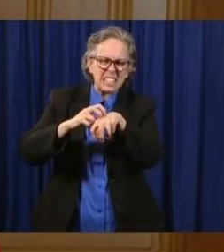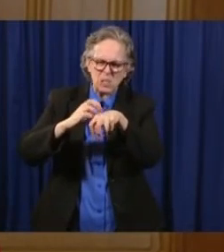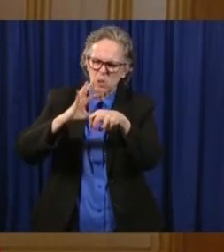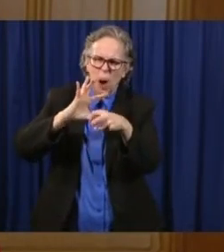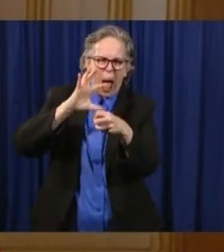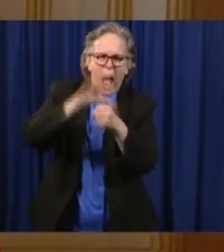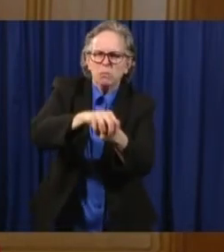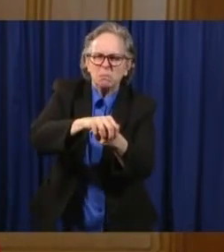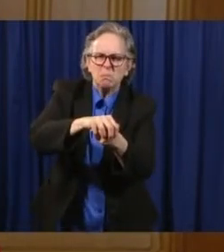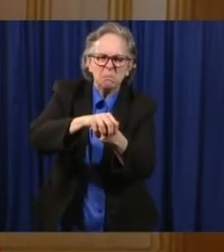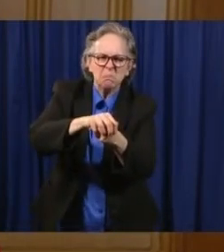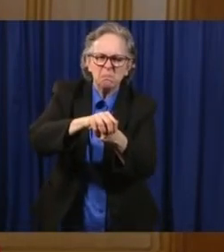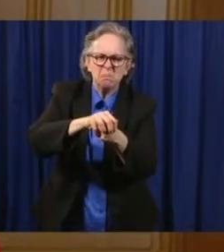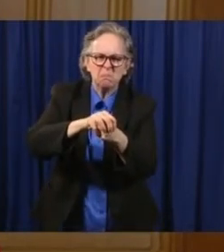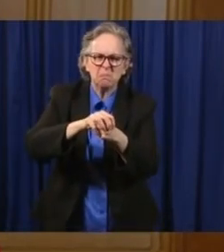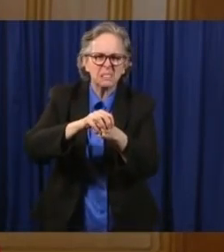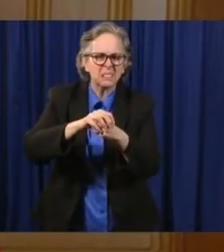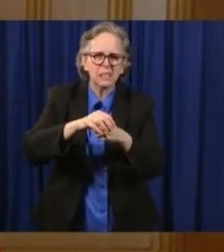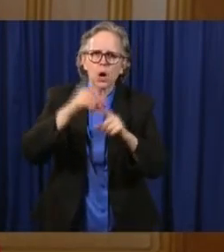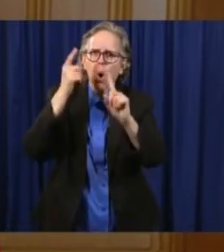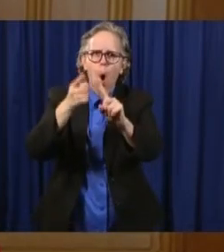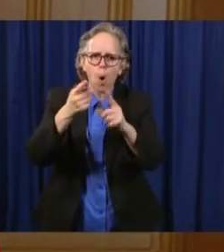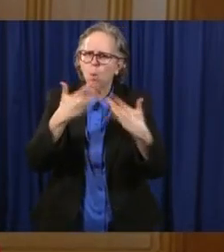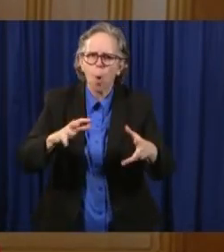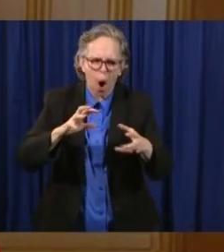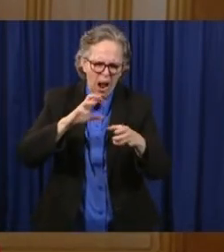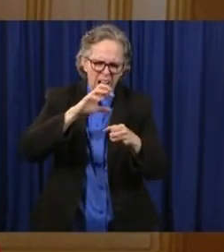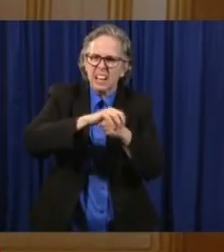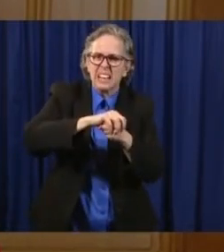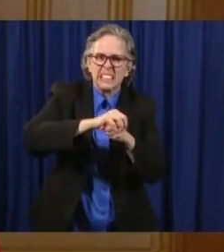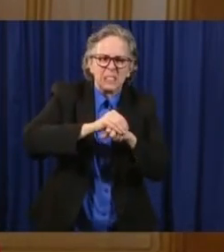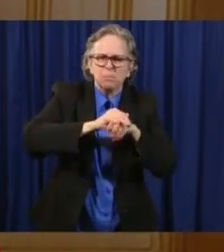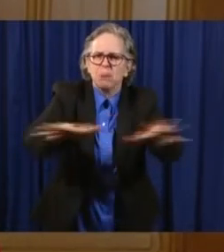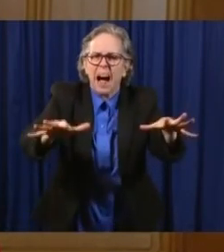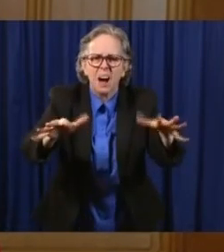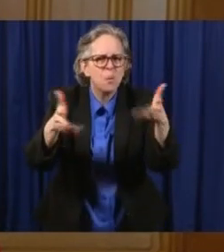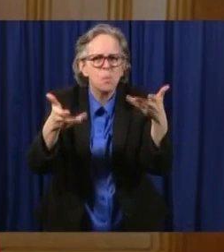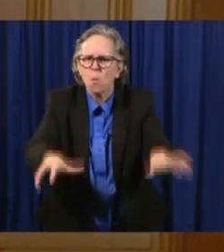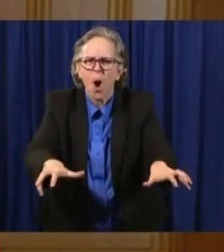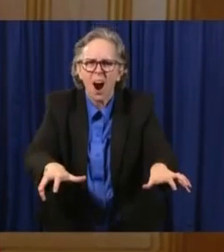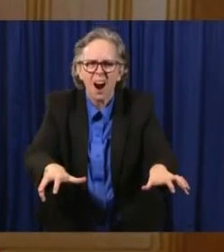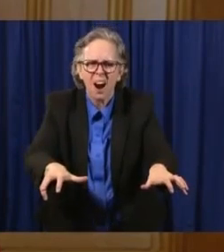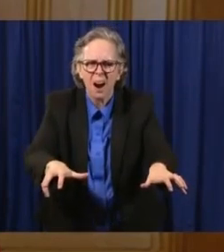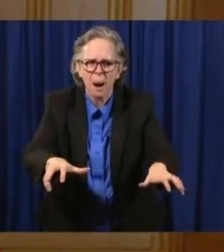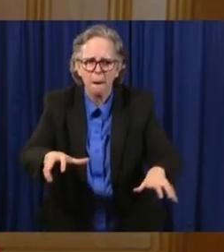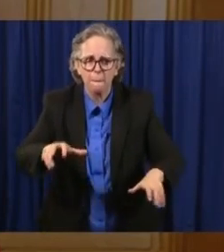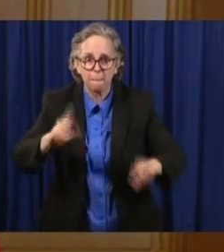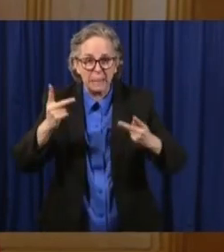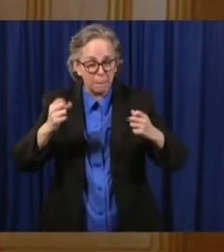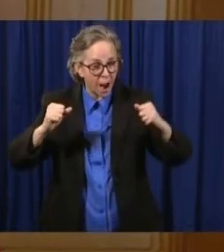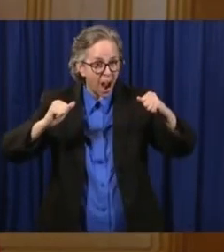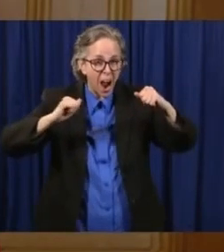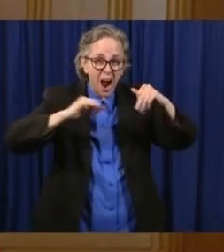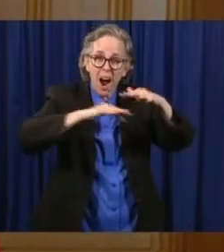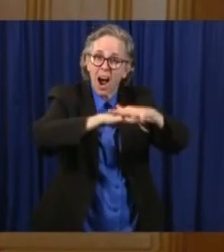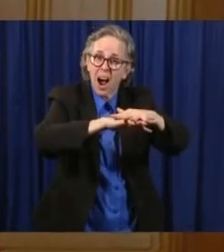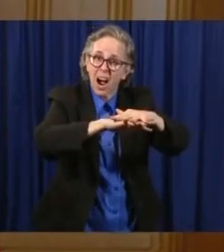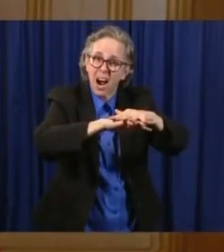it. And when people come together in a large group, at this